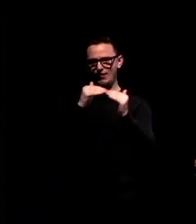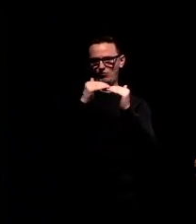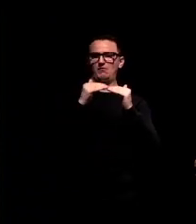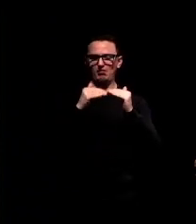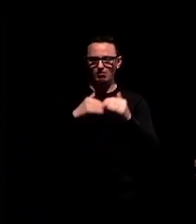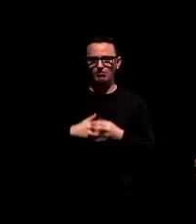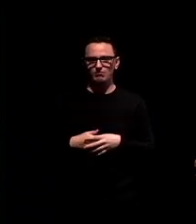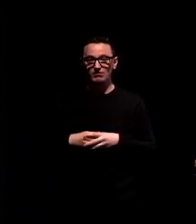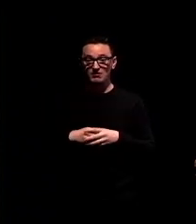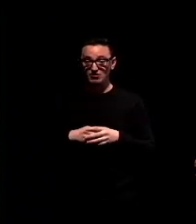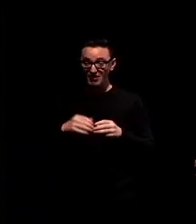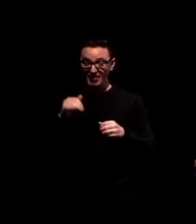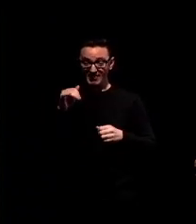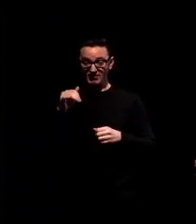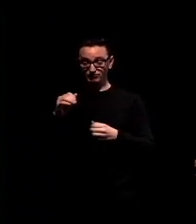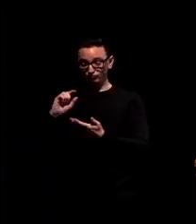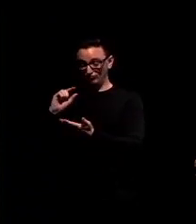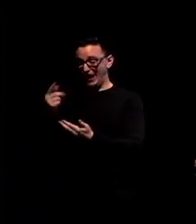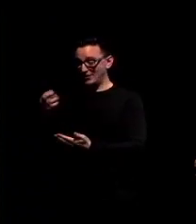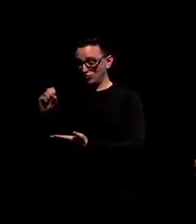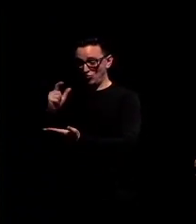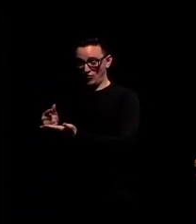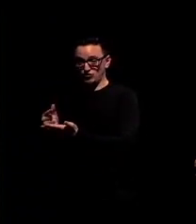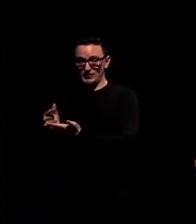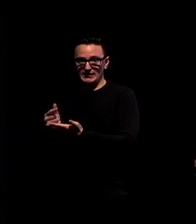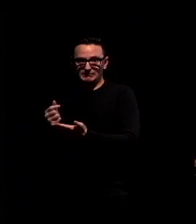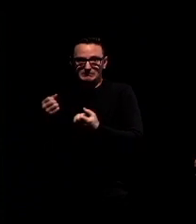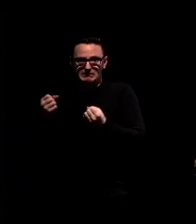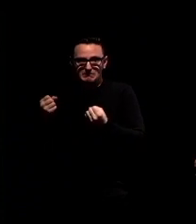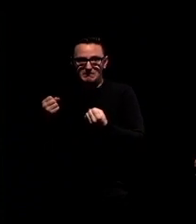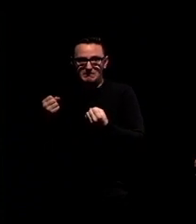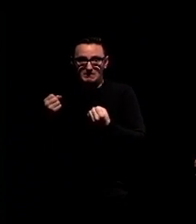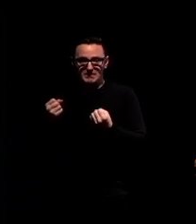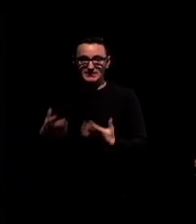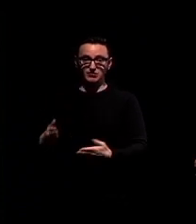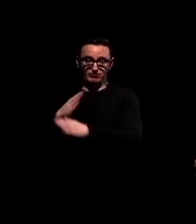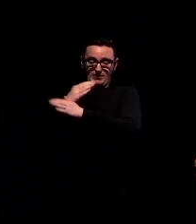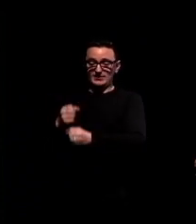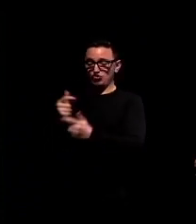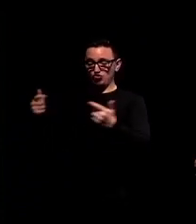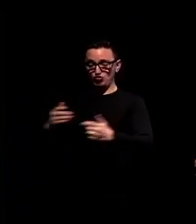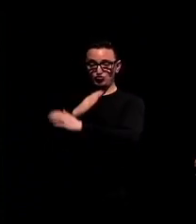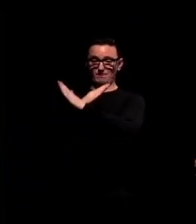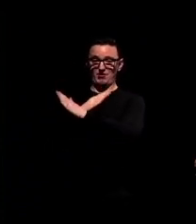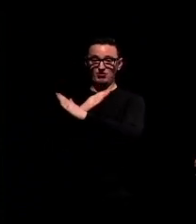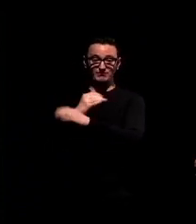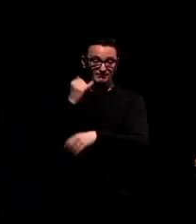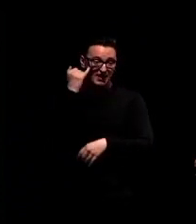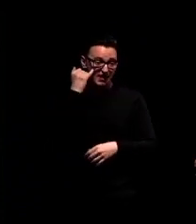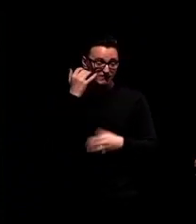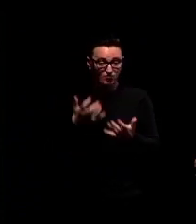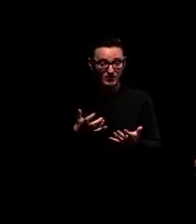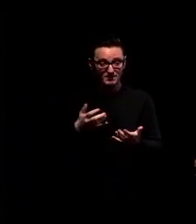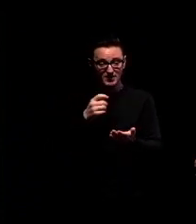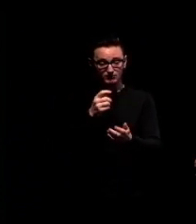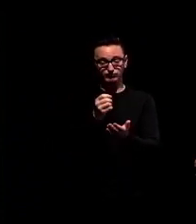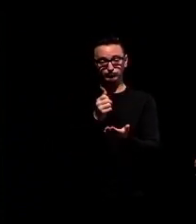which is a huge barrier to many people. If you want to be a clinical social worker, you often have to work for free